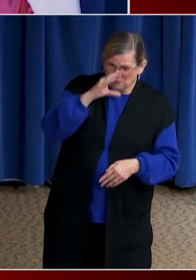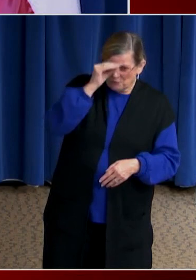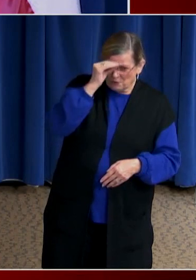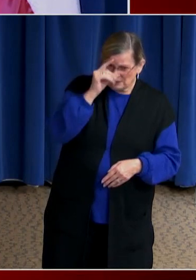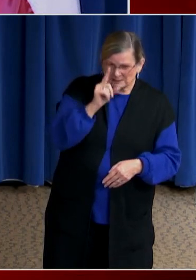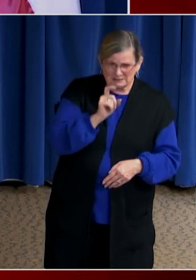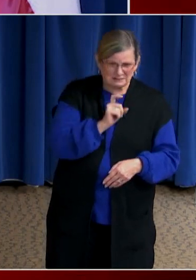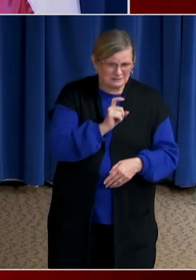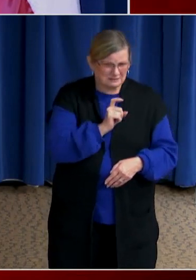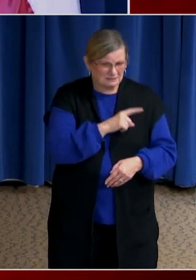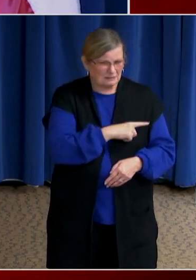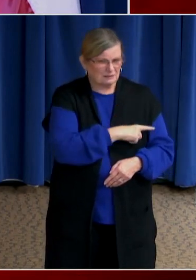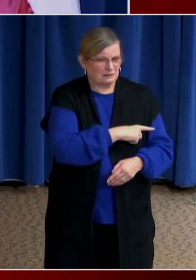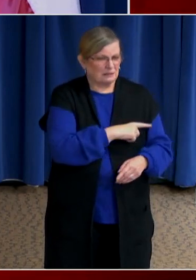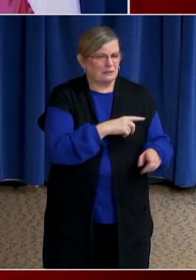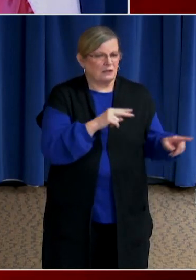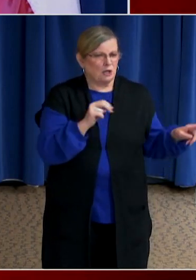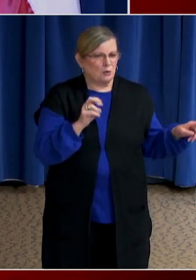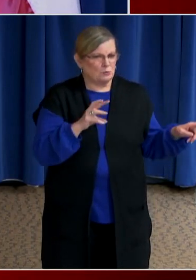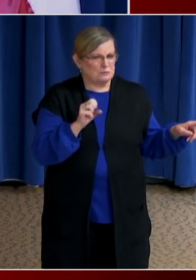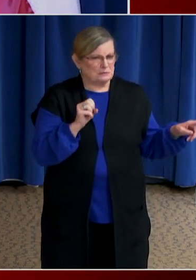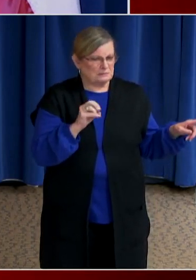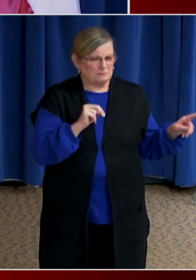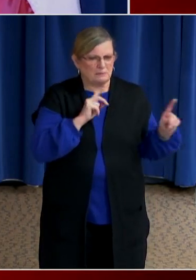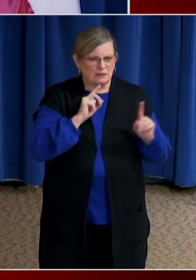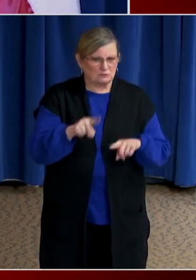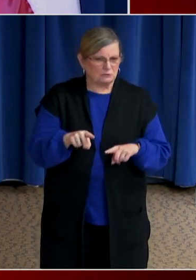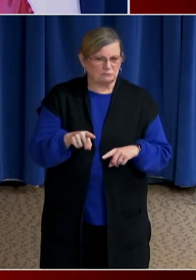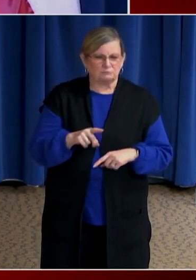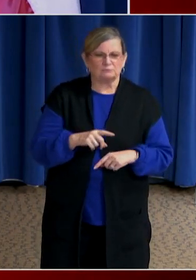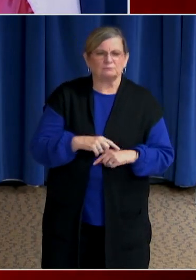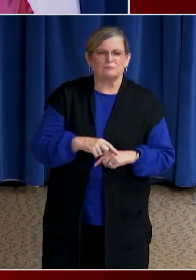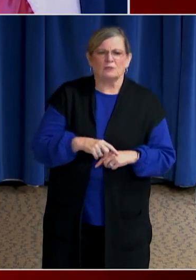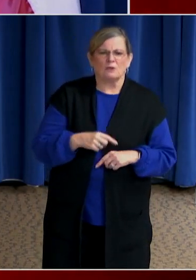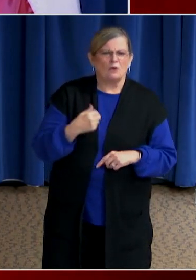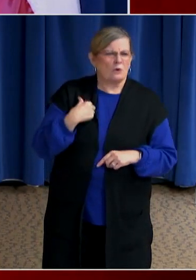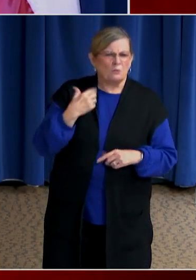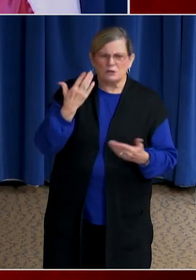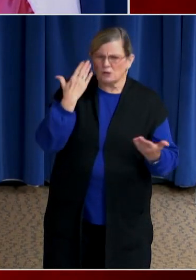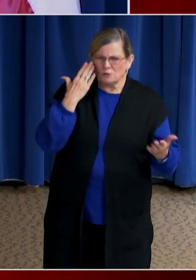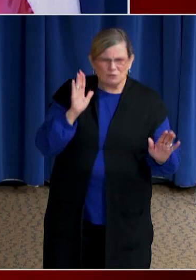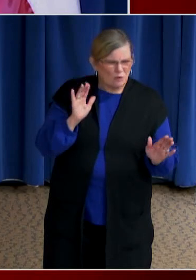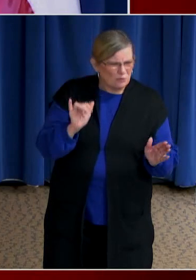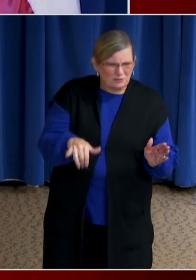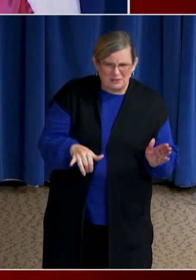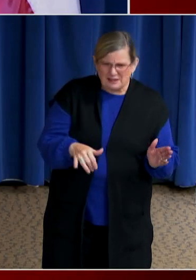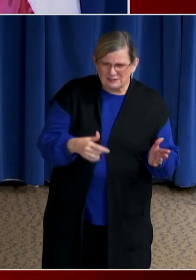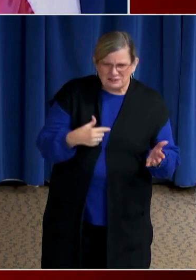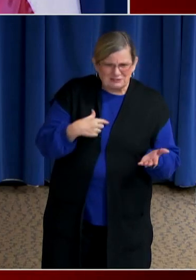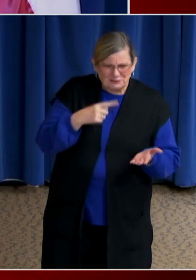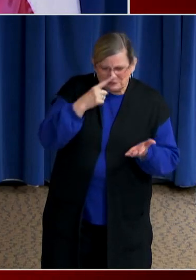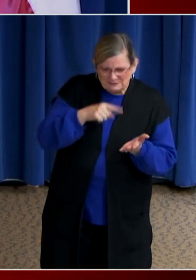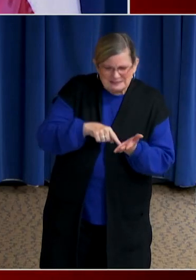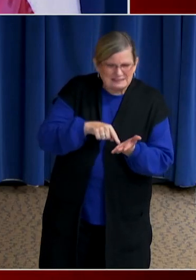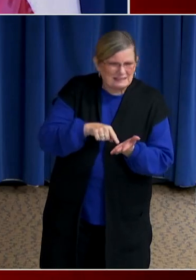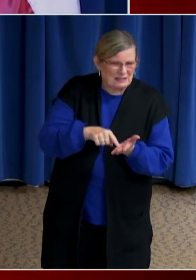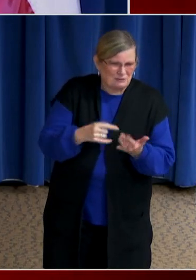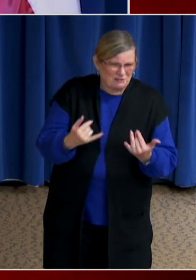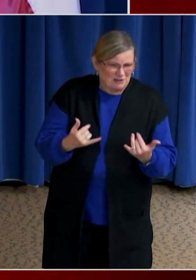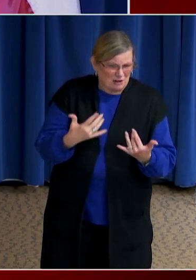the affiliations of the suspects or the victims in this case, so that will be part of the investigation, because I think, as you